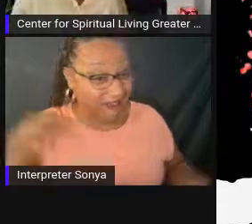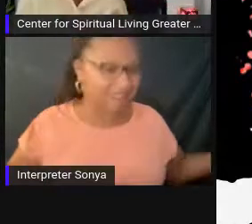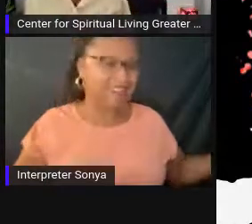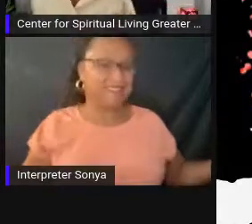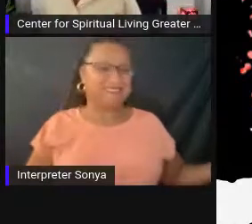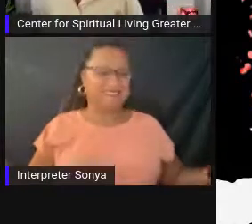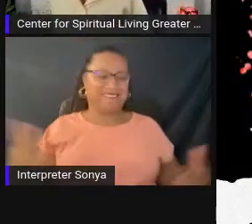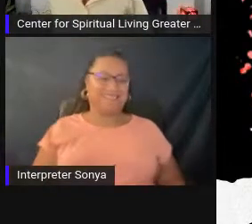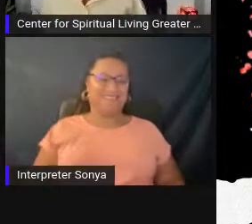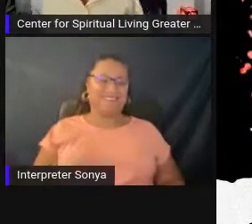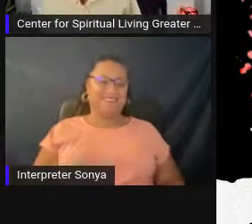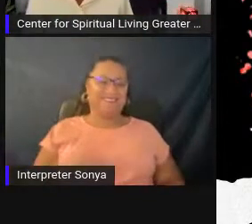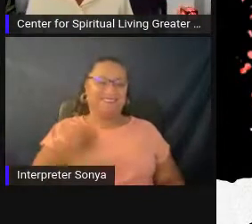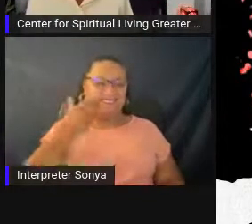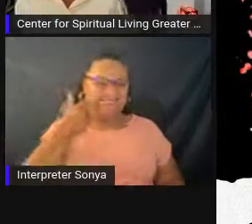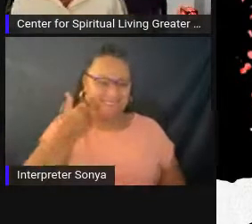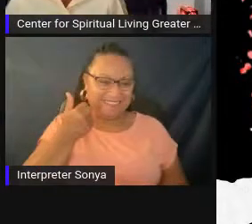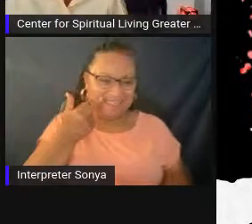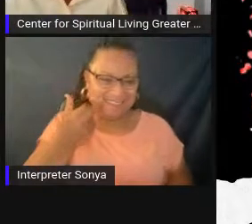Pride.